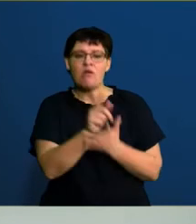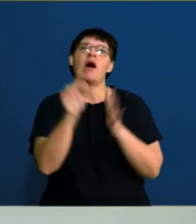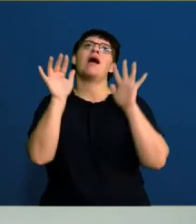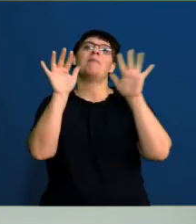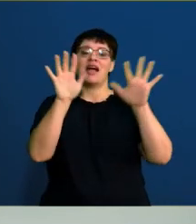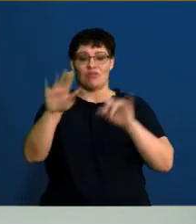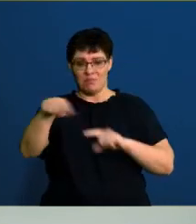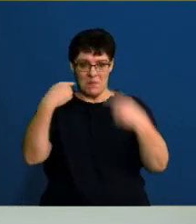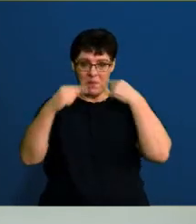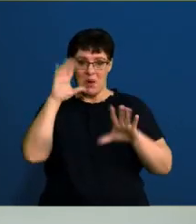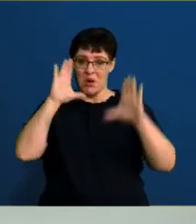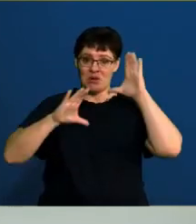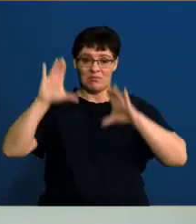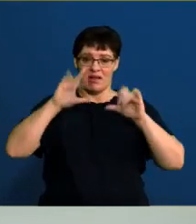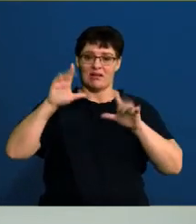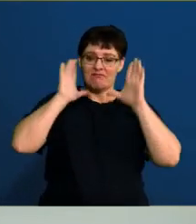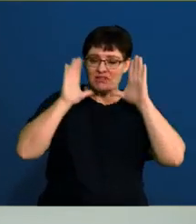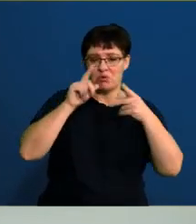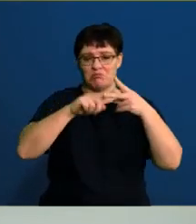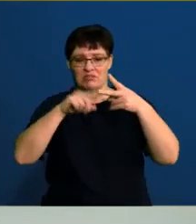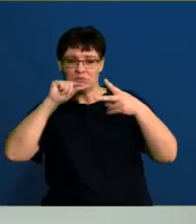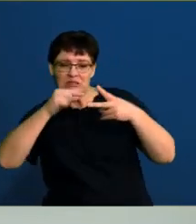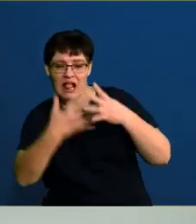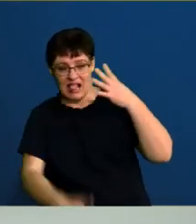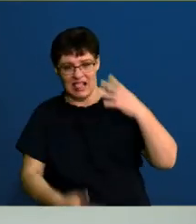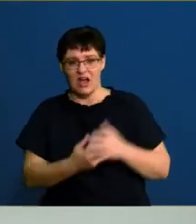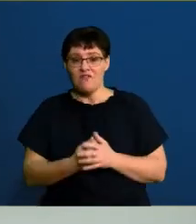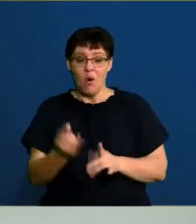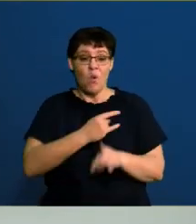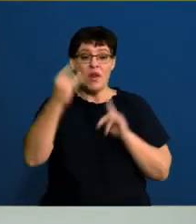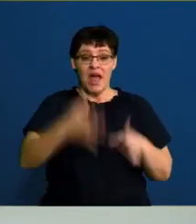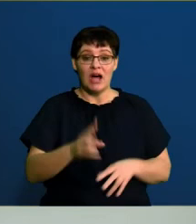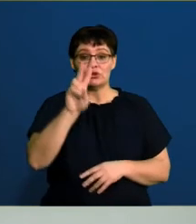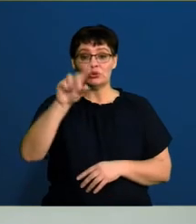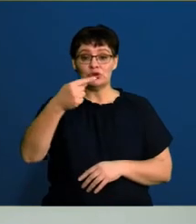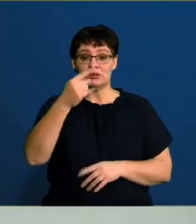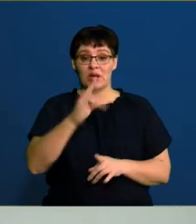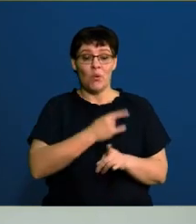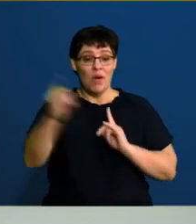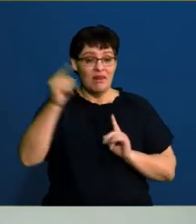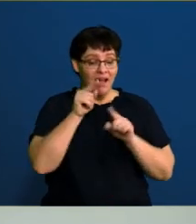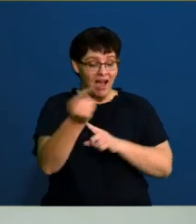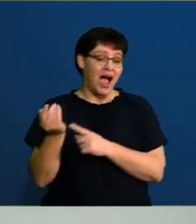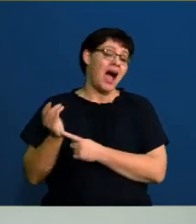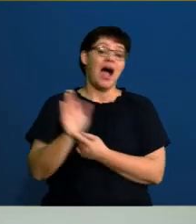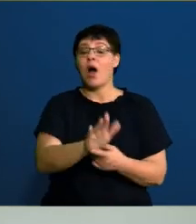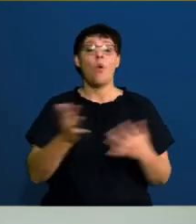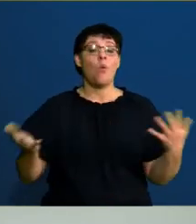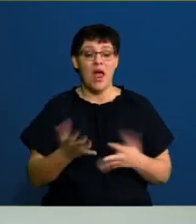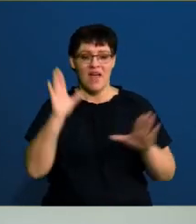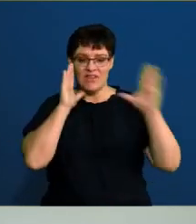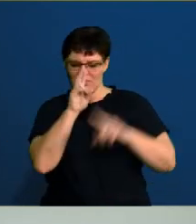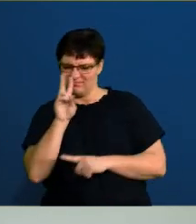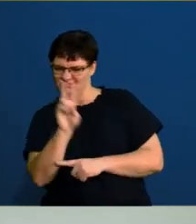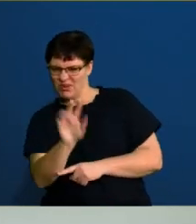on our social media platforms. A big congrats to all of the winners for the 2 gigs of data. Those will be announced on the Facebook page,